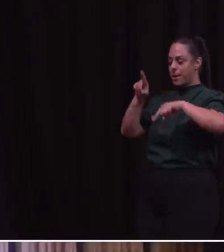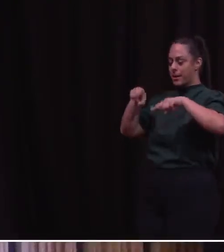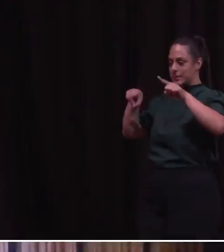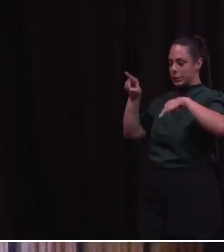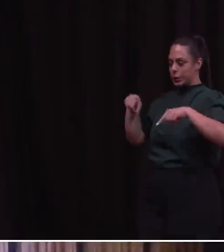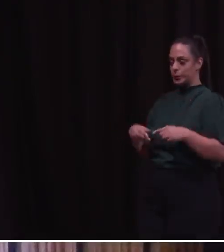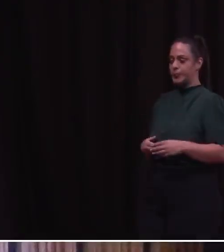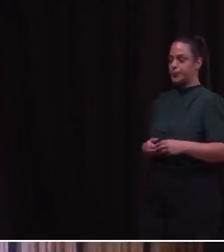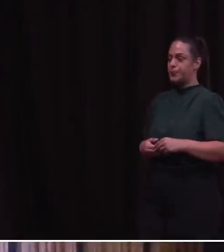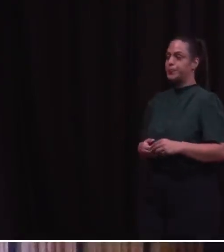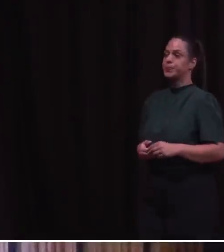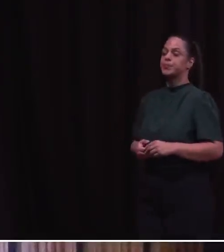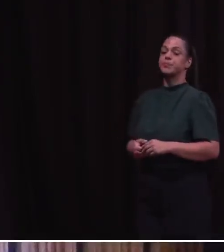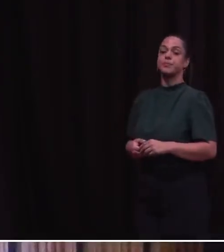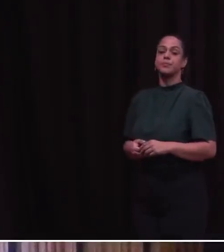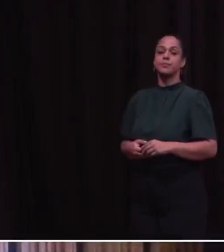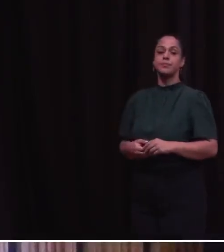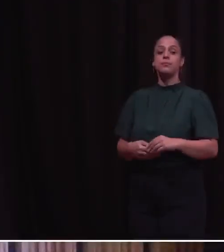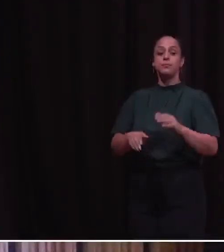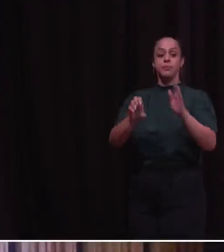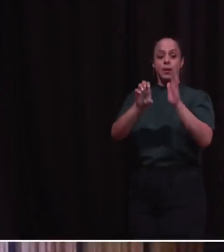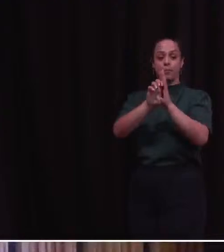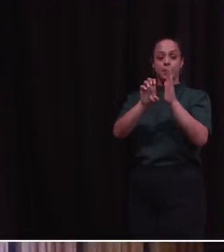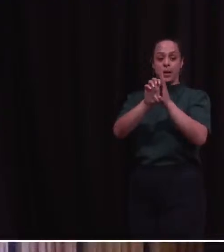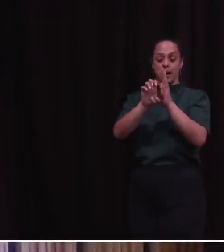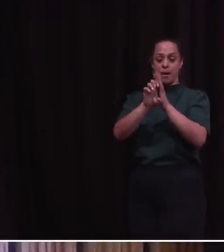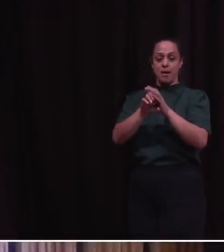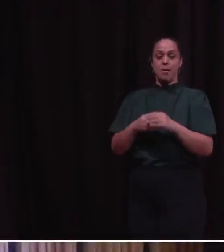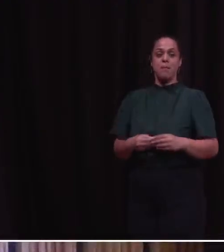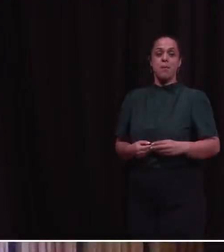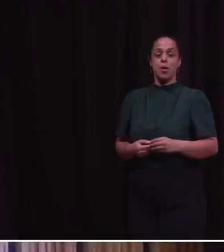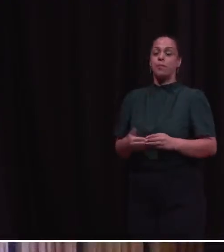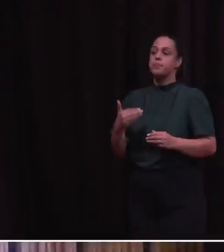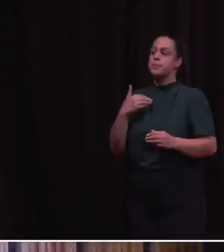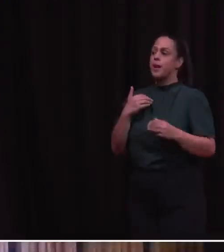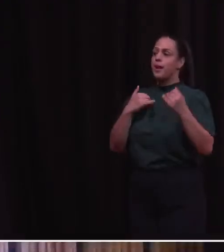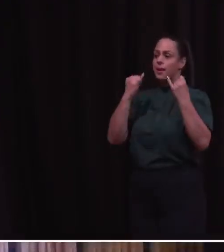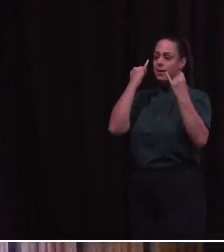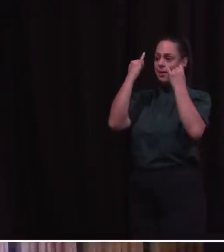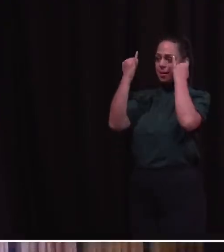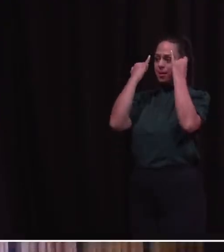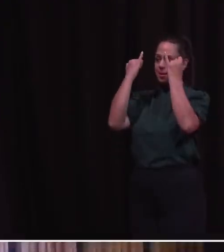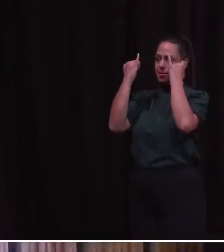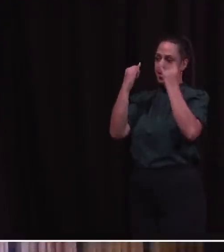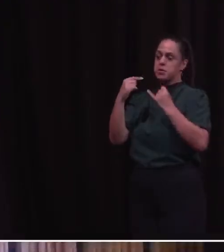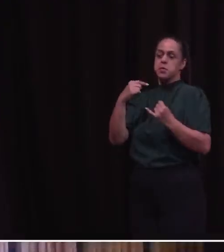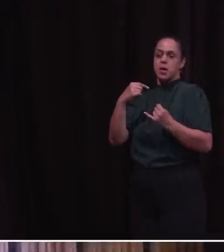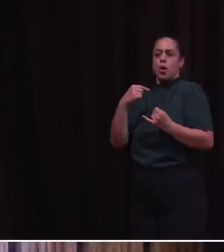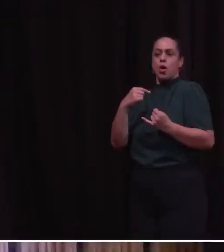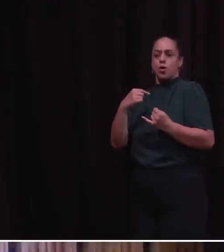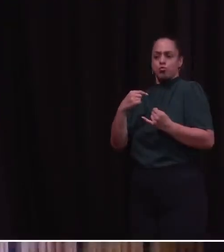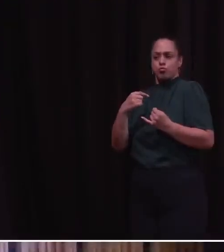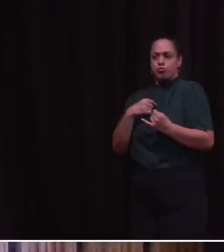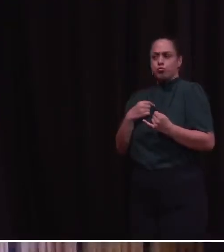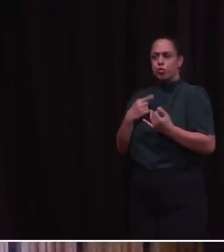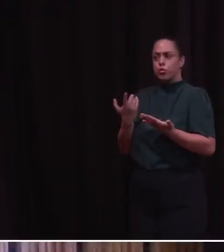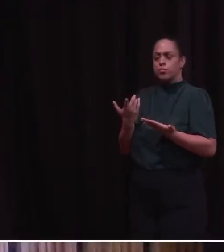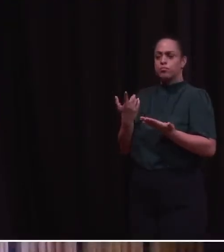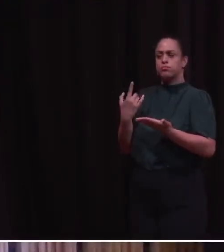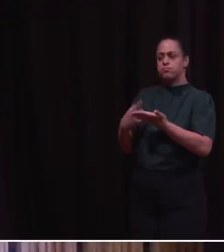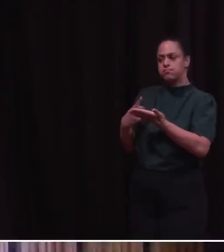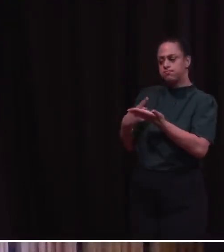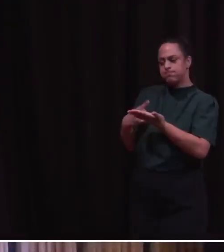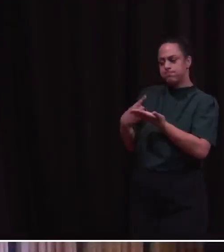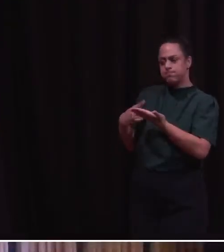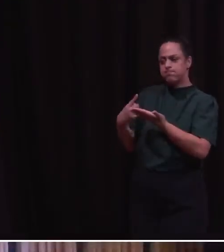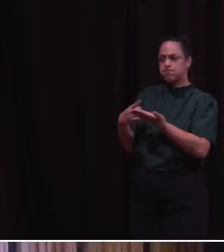thing, some of the ideas I discussed about colonization, the actual